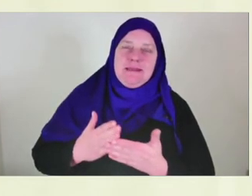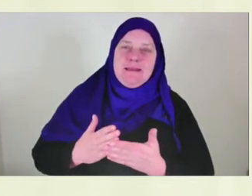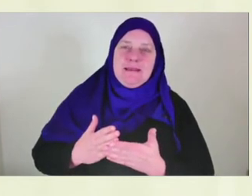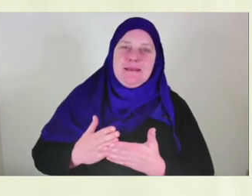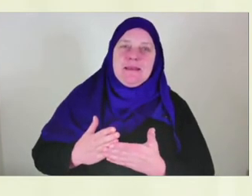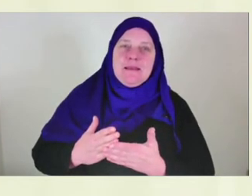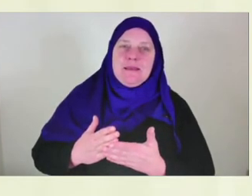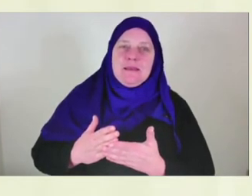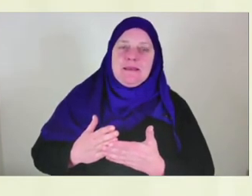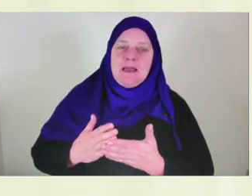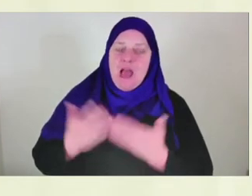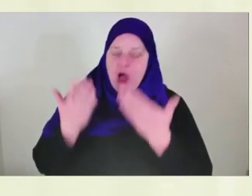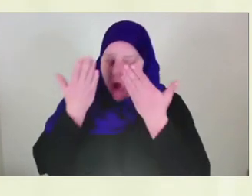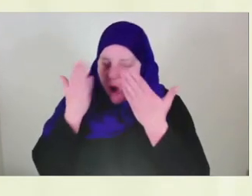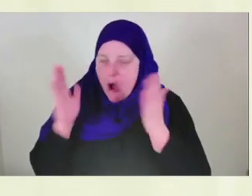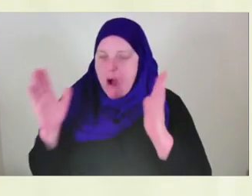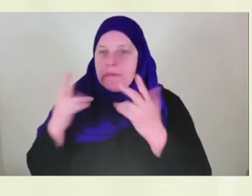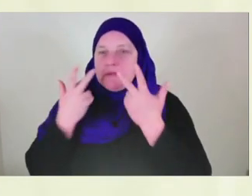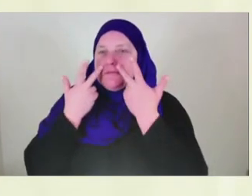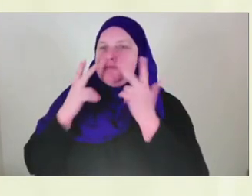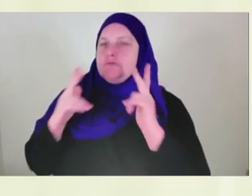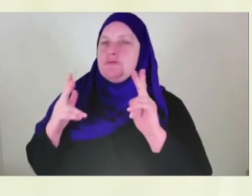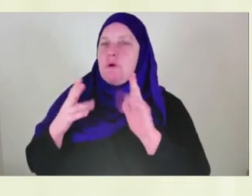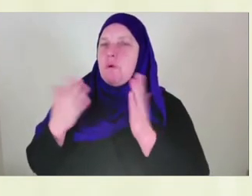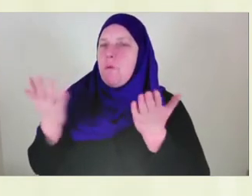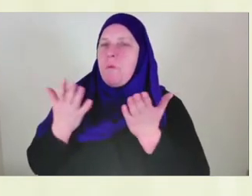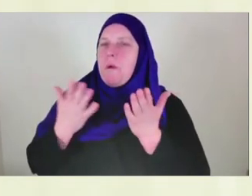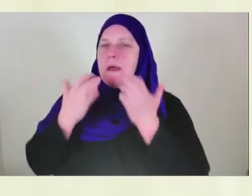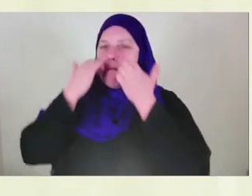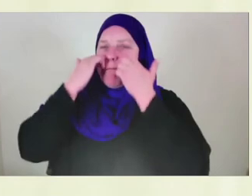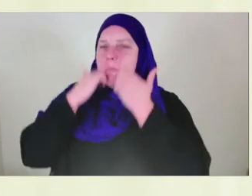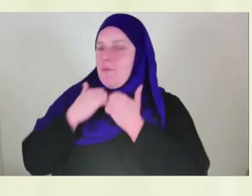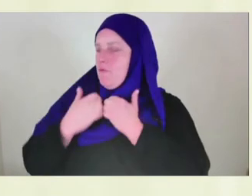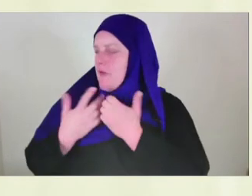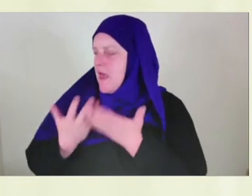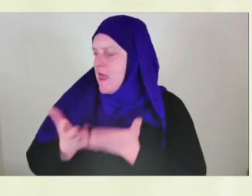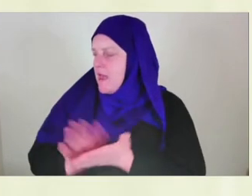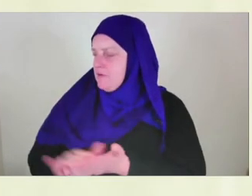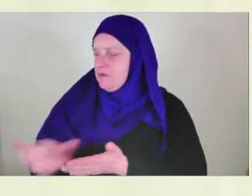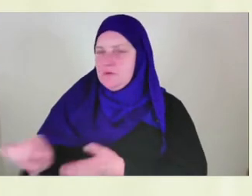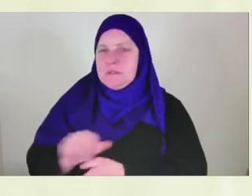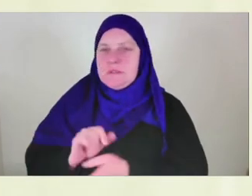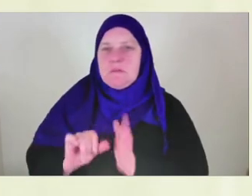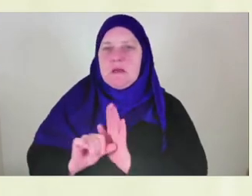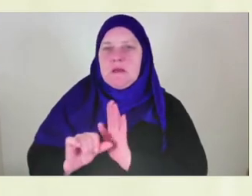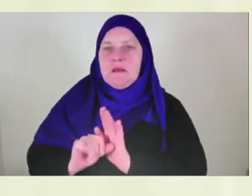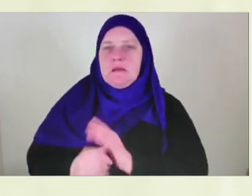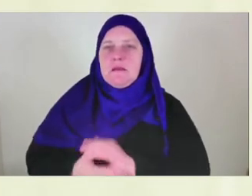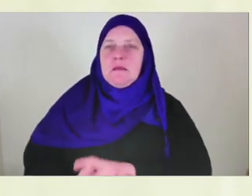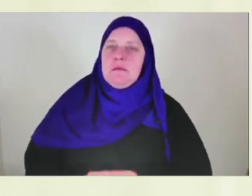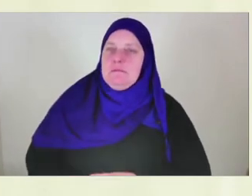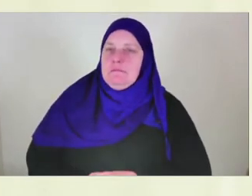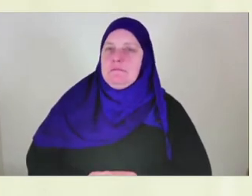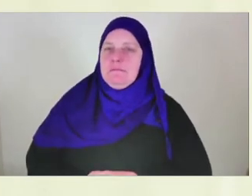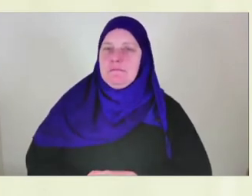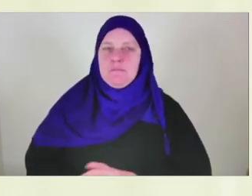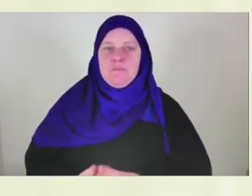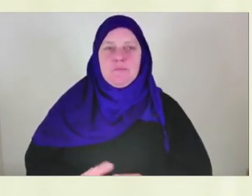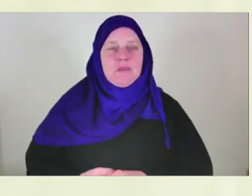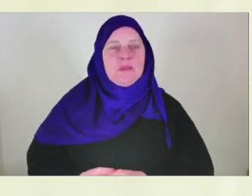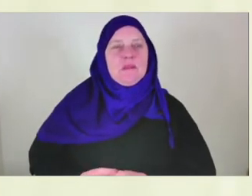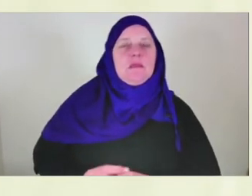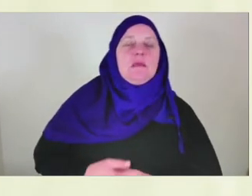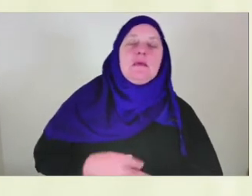transparency, for example, I don't show everyone, well, in my family, you don't show your children how